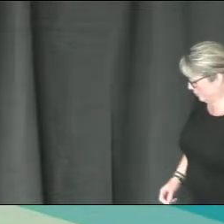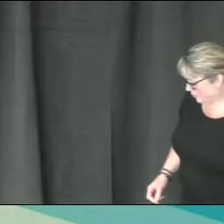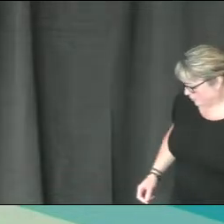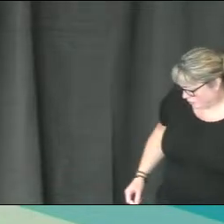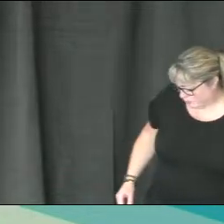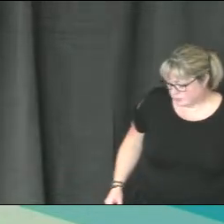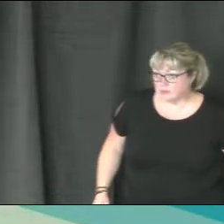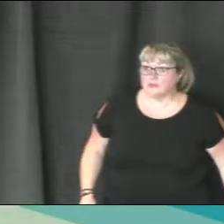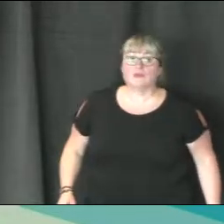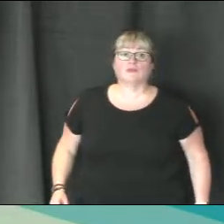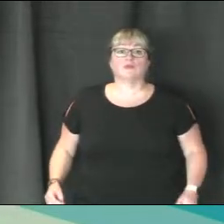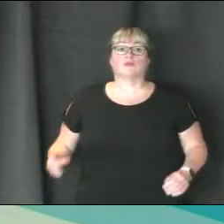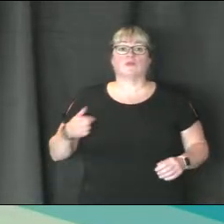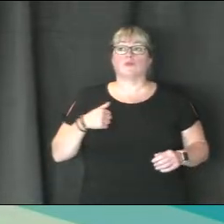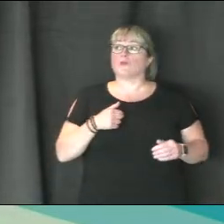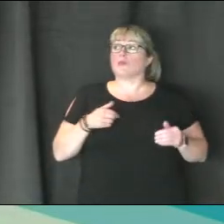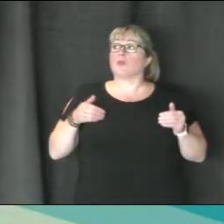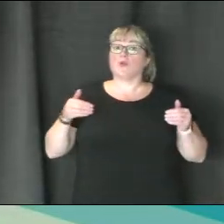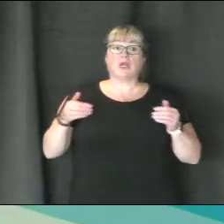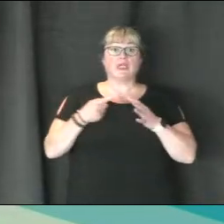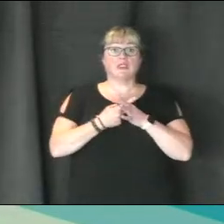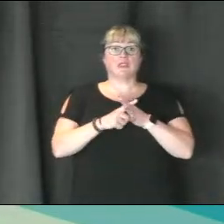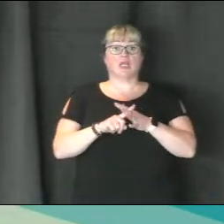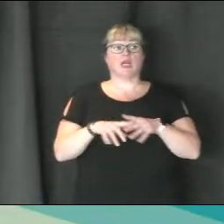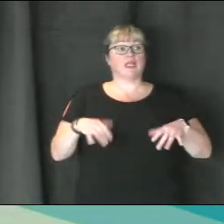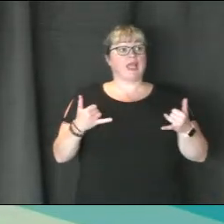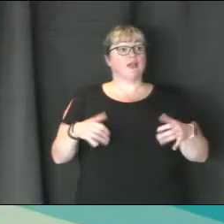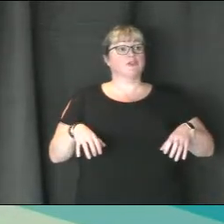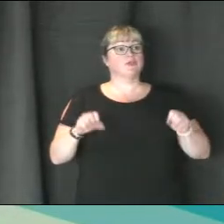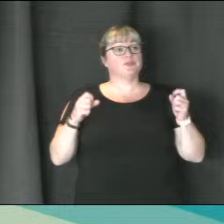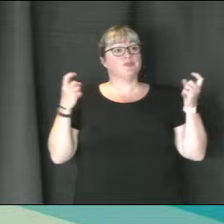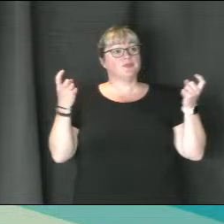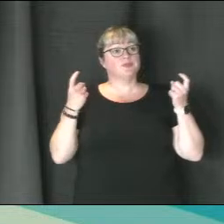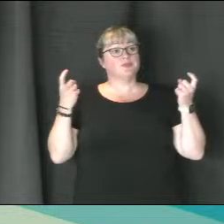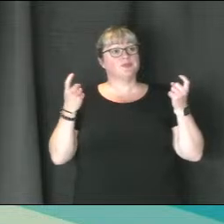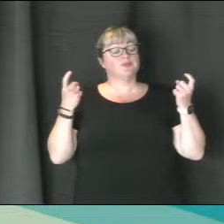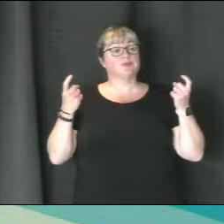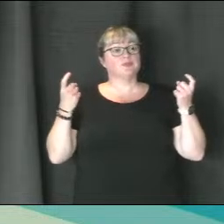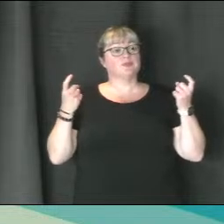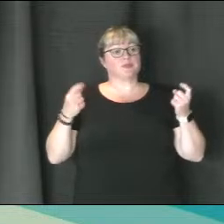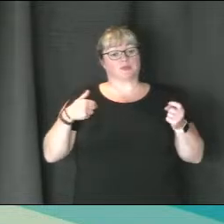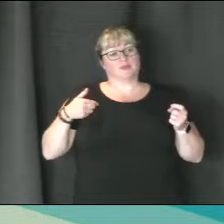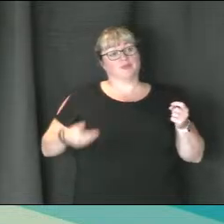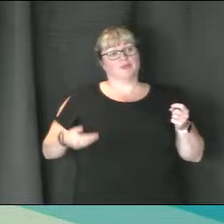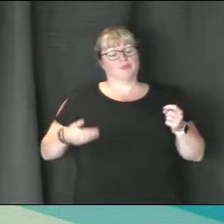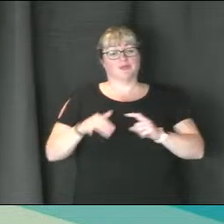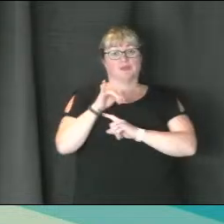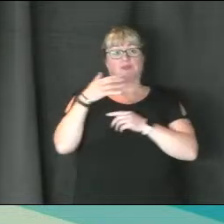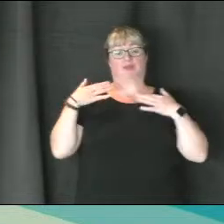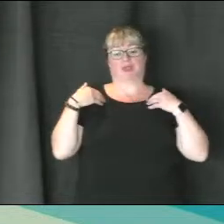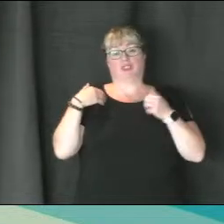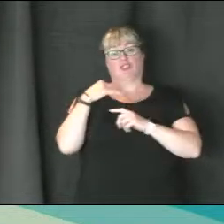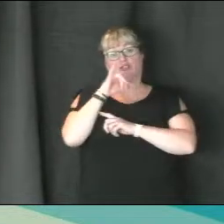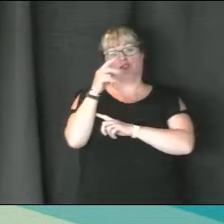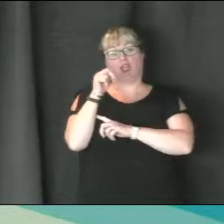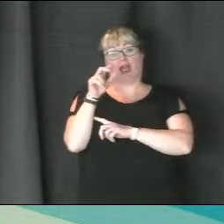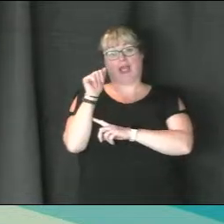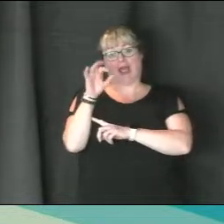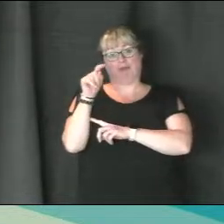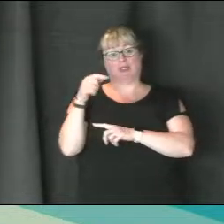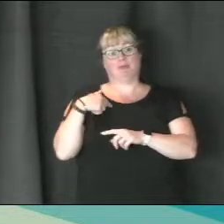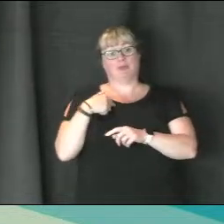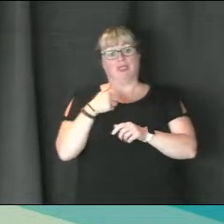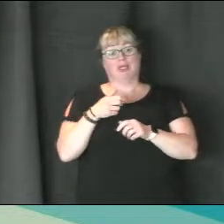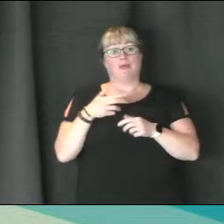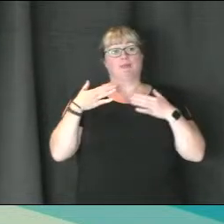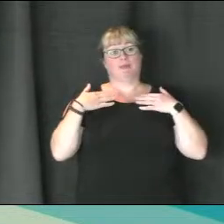to start our ceremonies. So I'm John Abbott, Minister of Seniors. Even though I